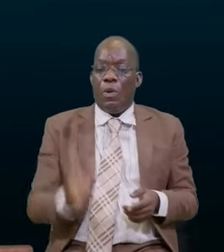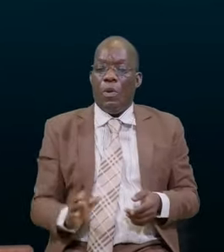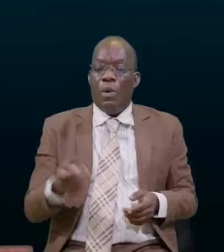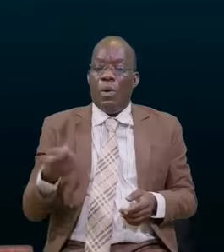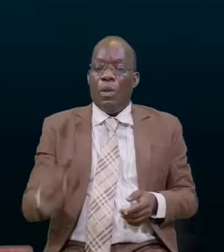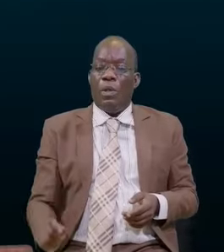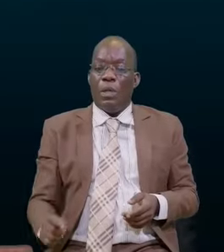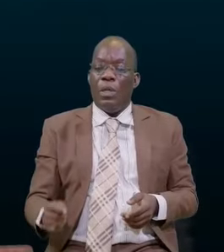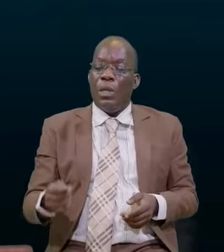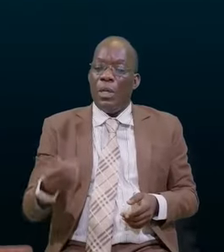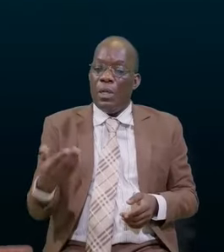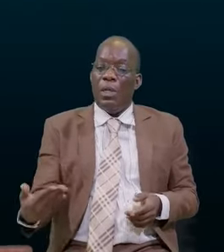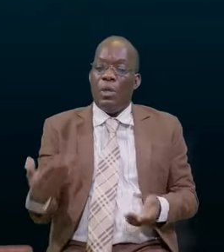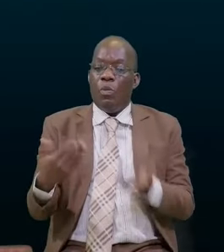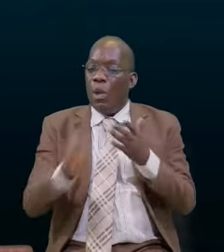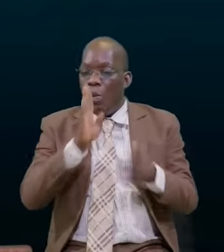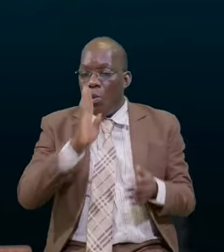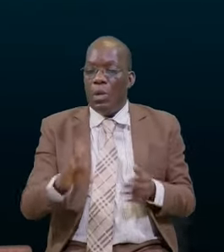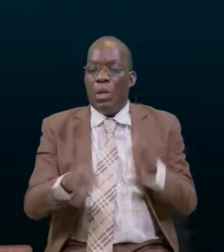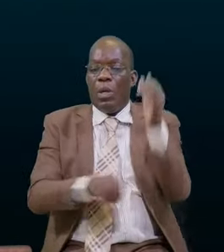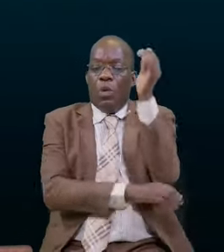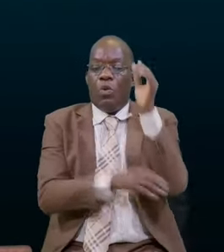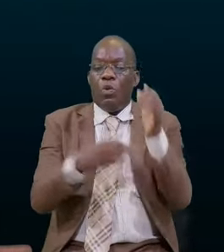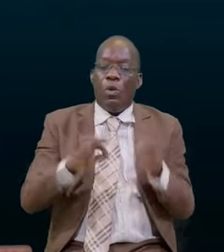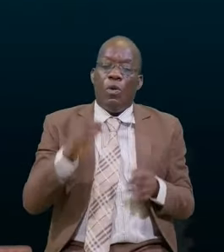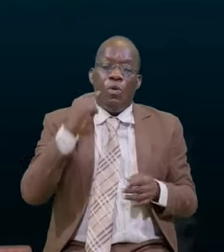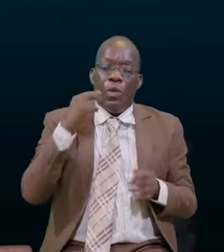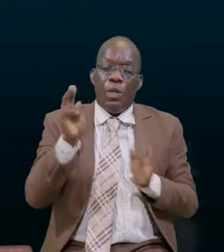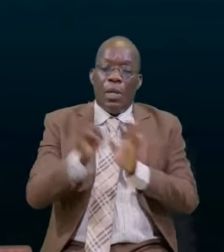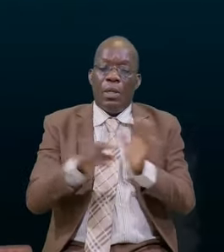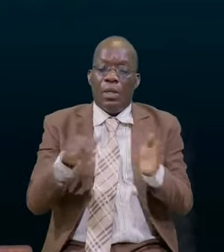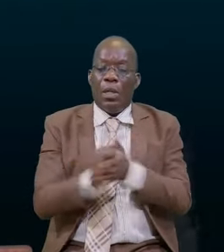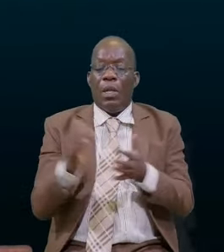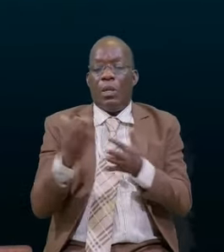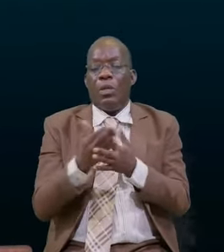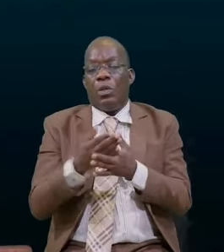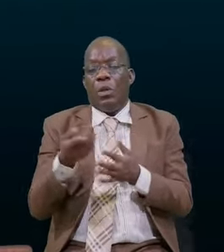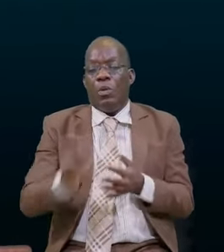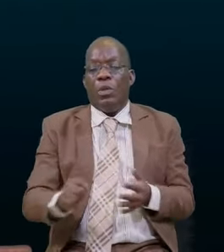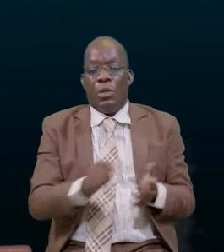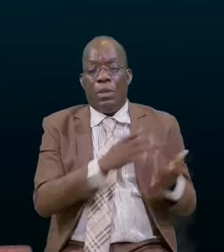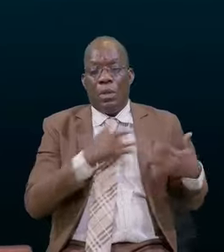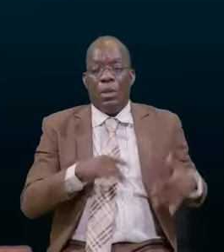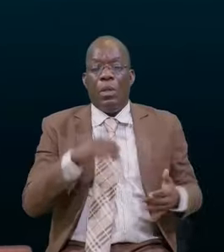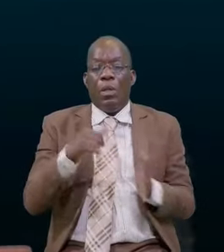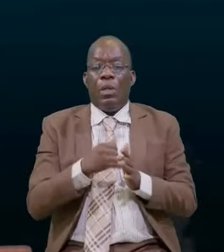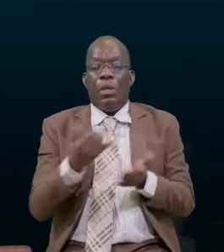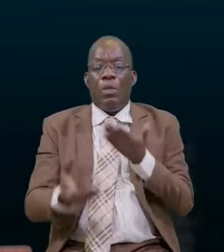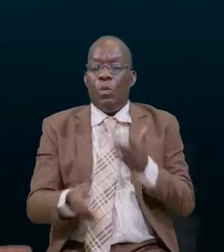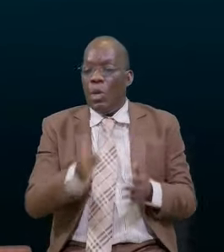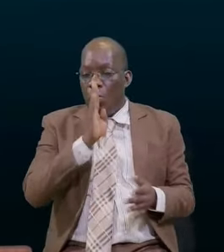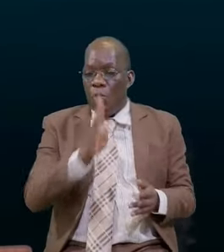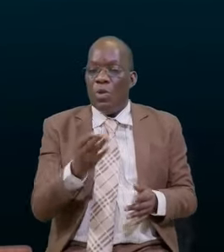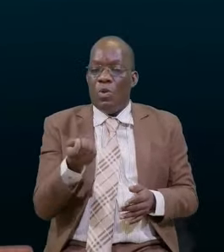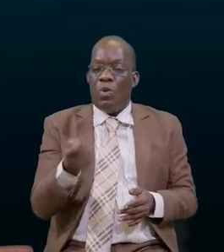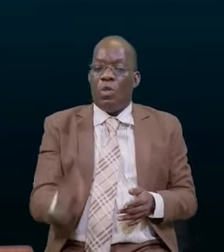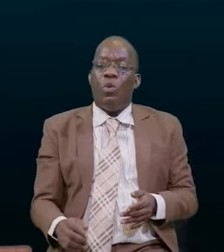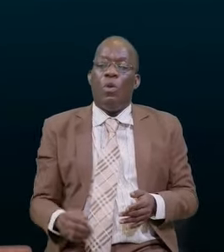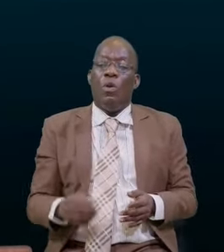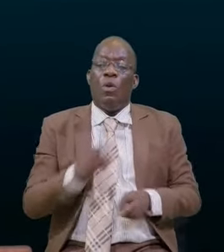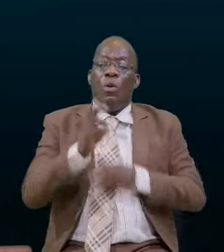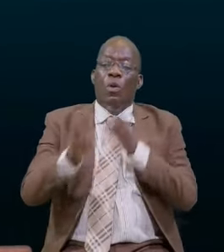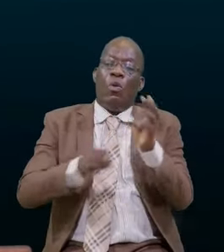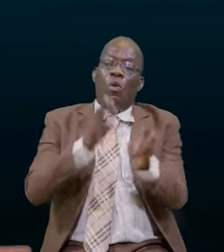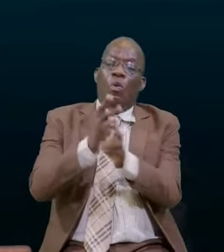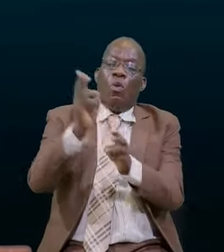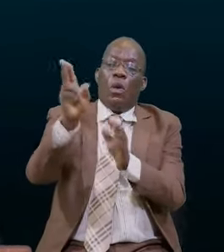bitterness that troubles the heart these little foxes may be a little Canal that leads to eventual